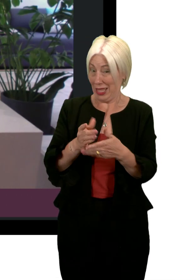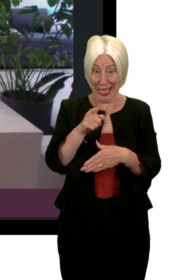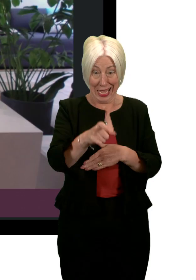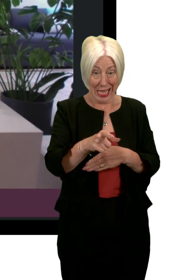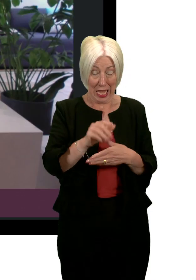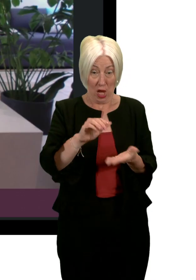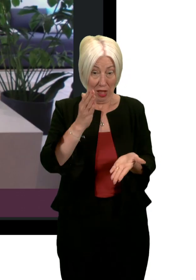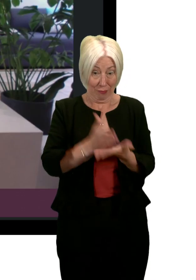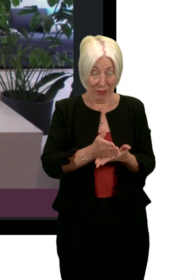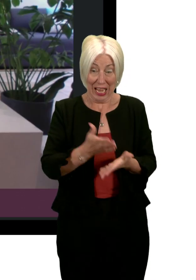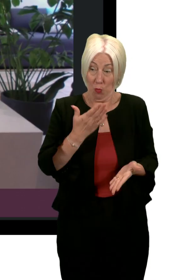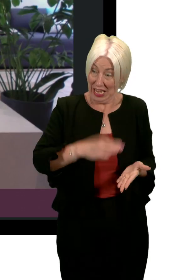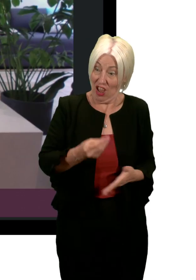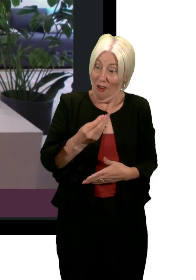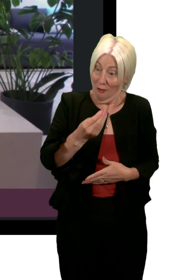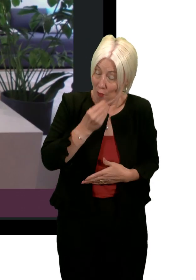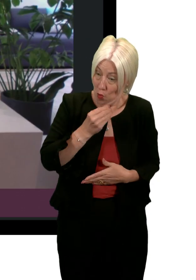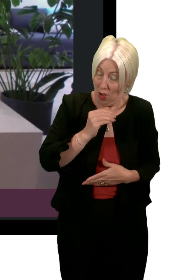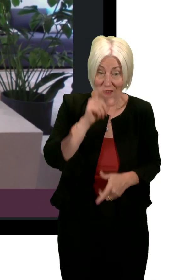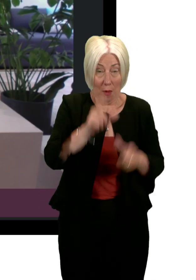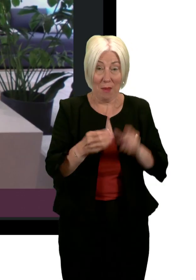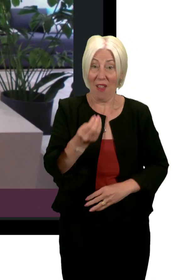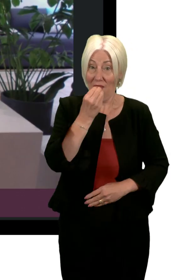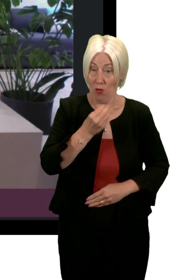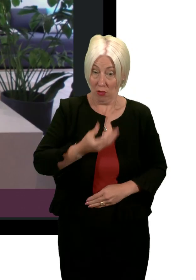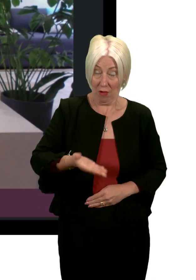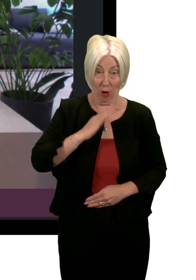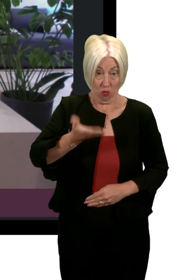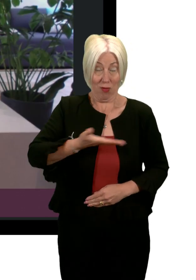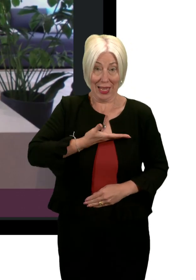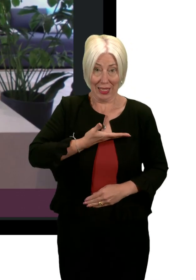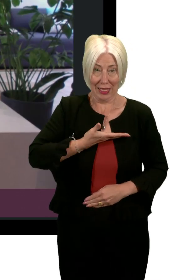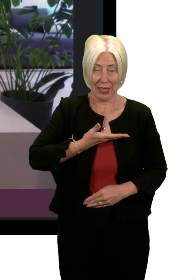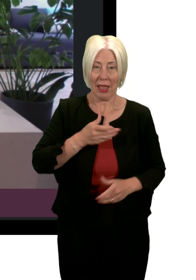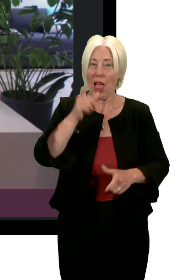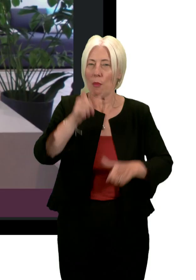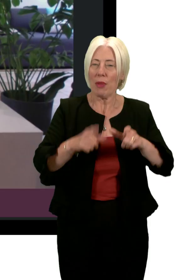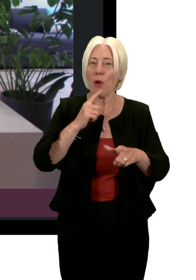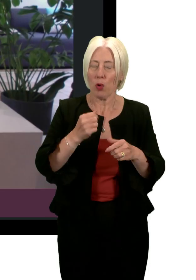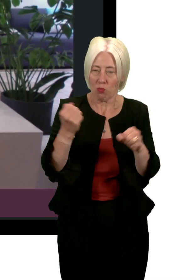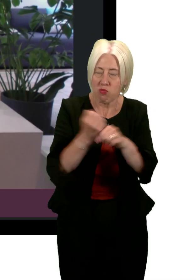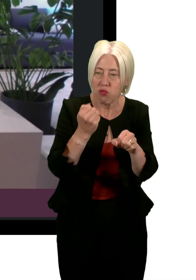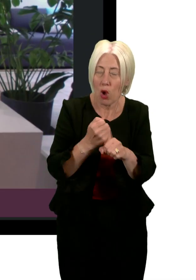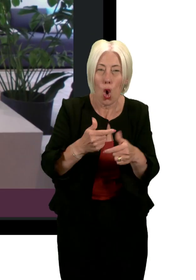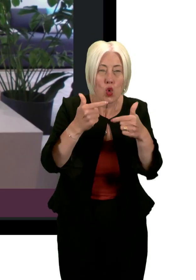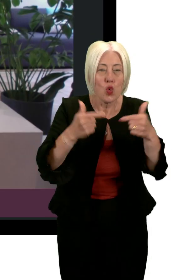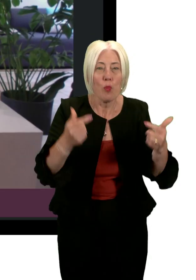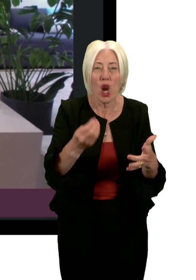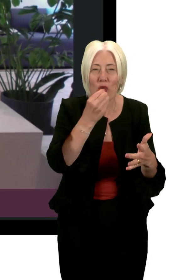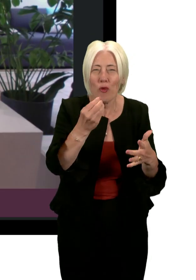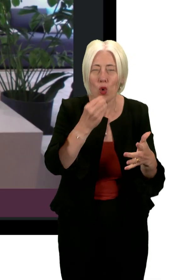right, towards generating and overproducing commodities. So the whole system